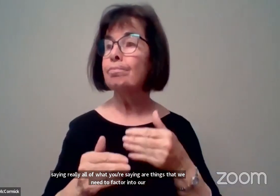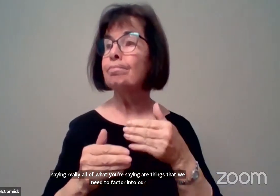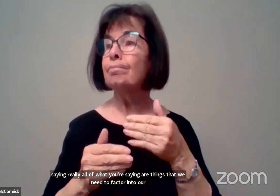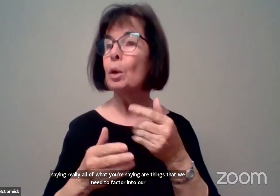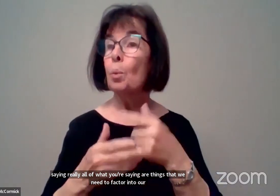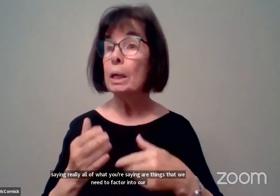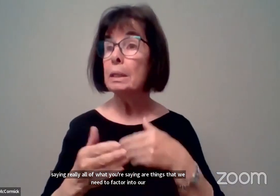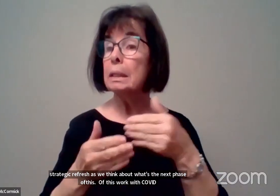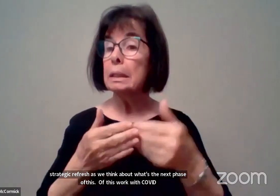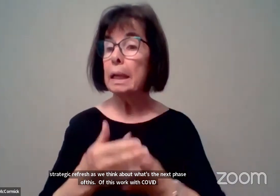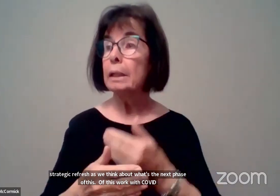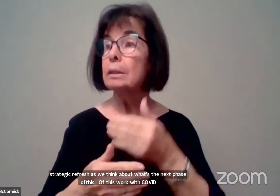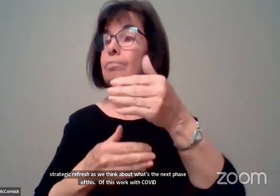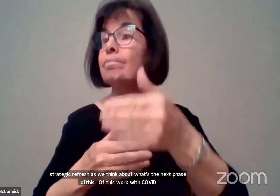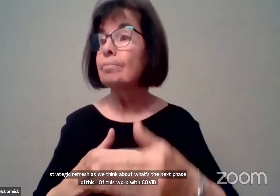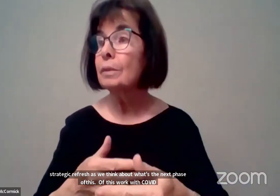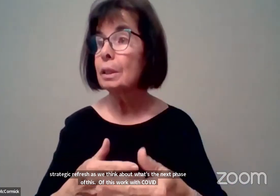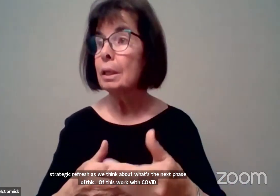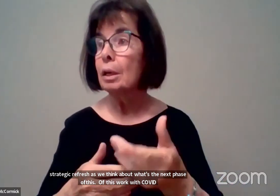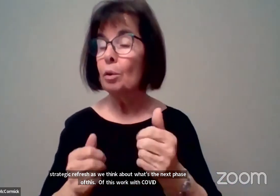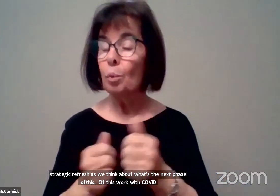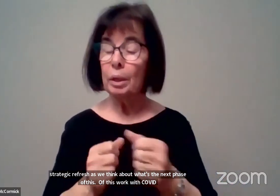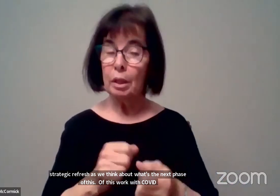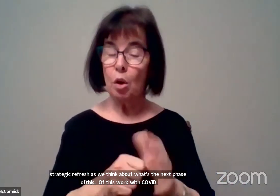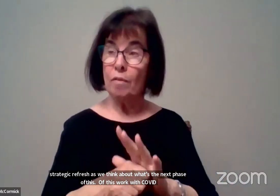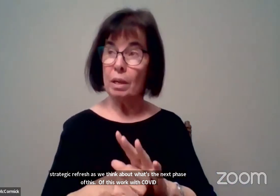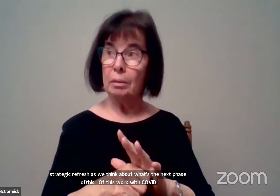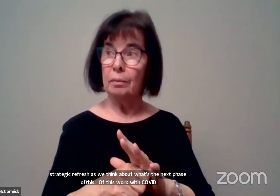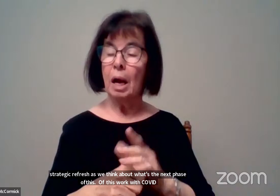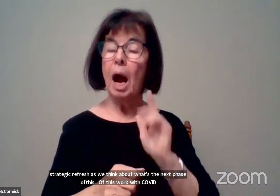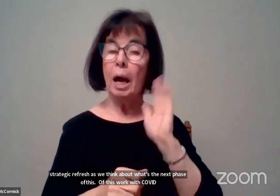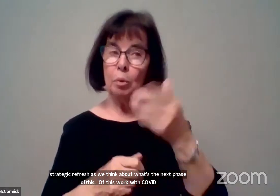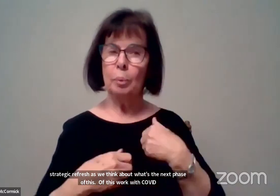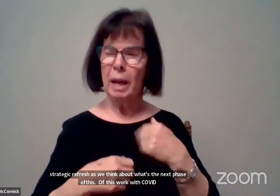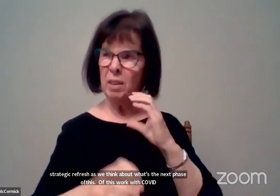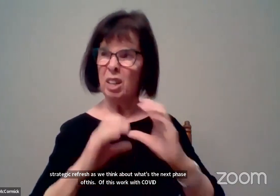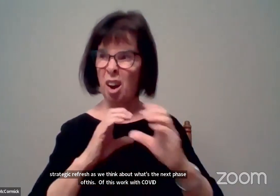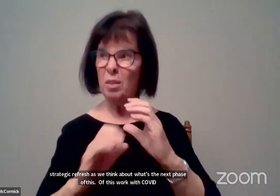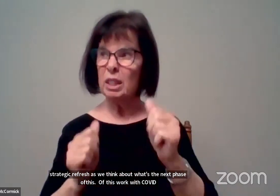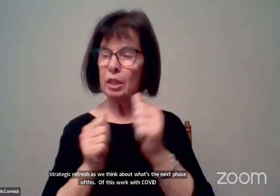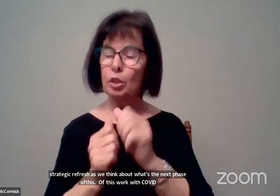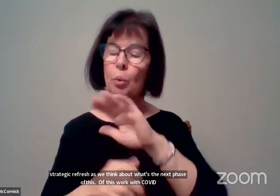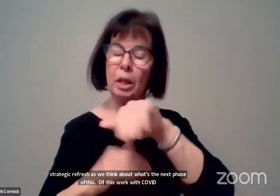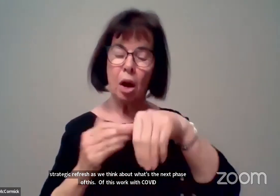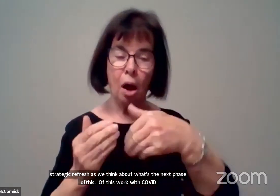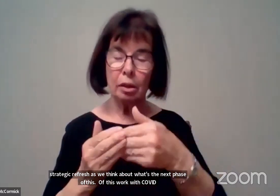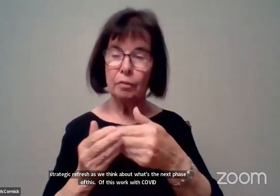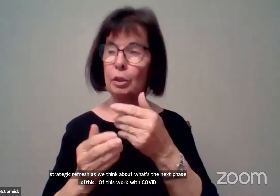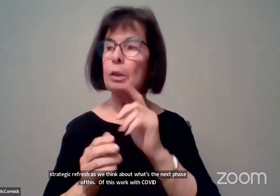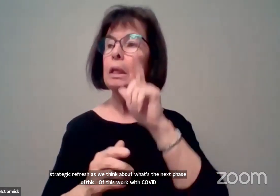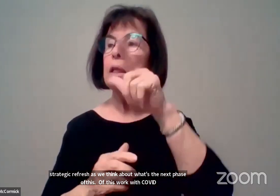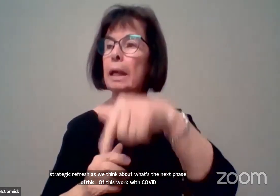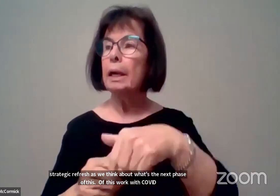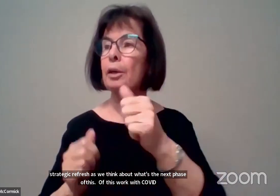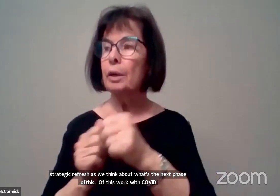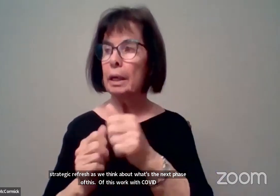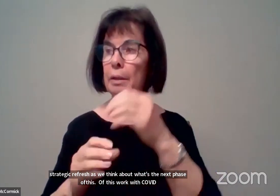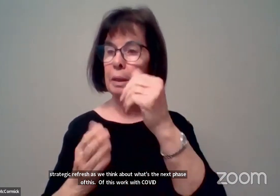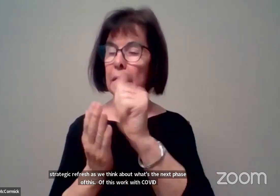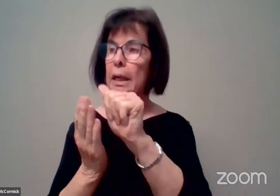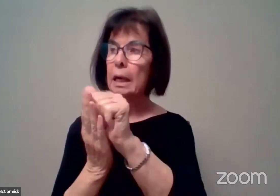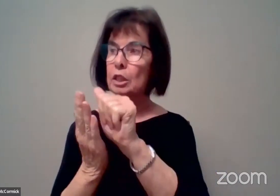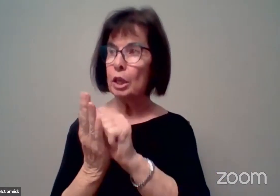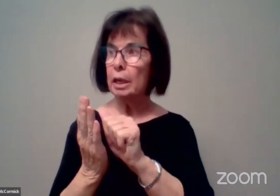will be having a conversation with you all later on in the agenda around this particular